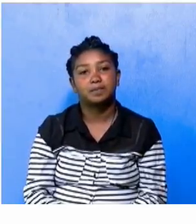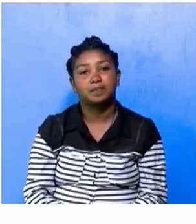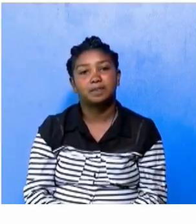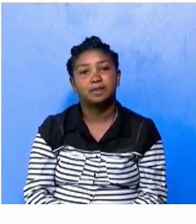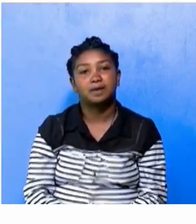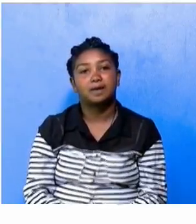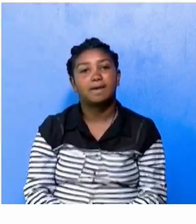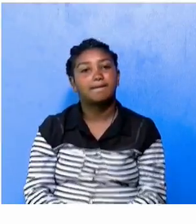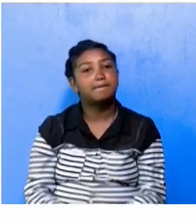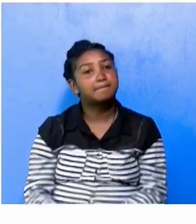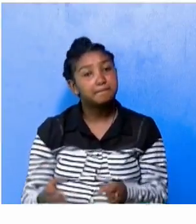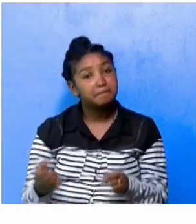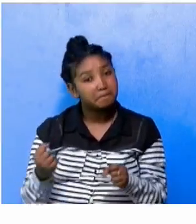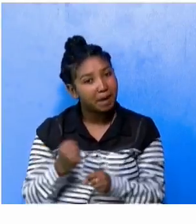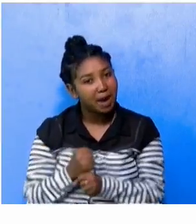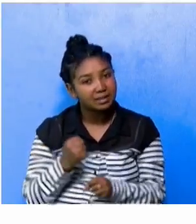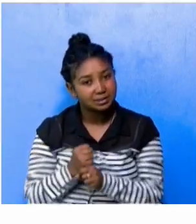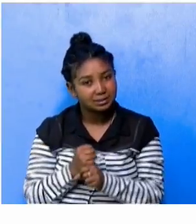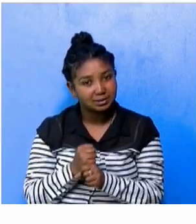makes